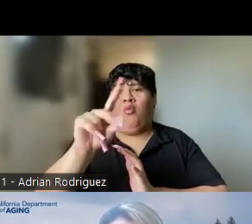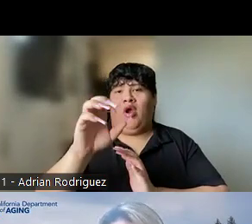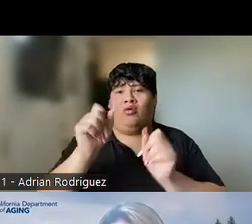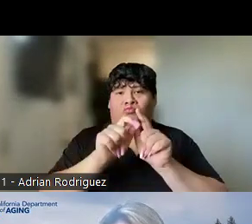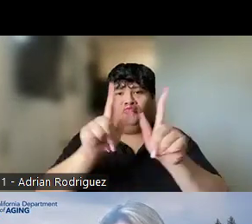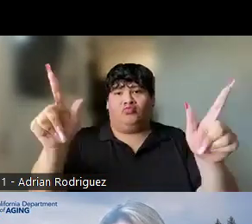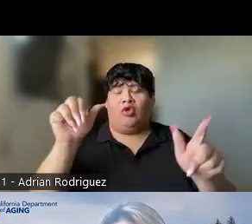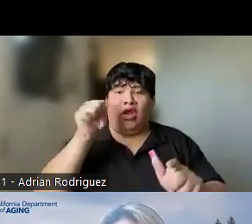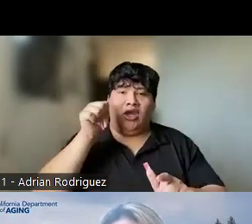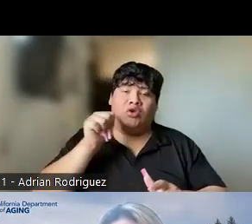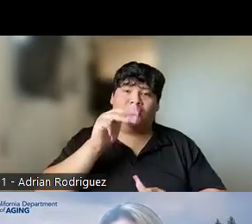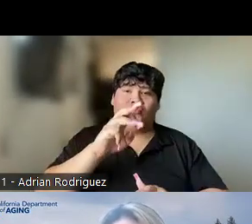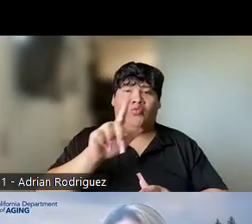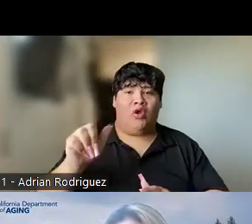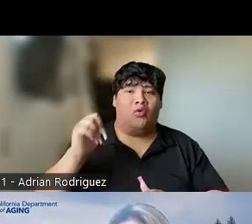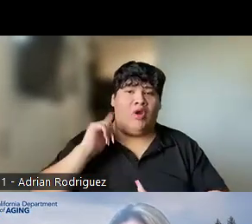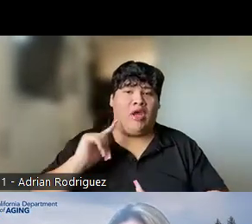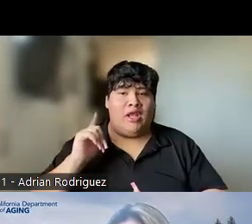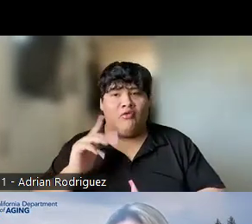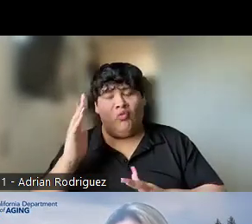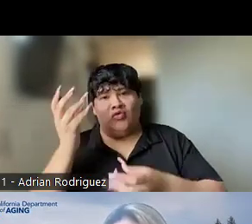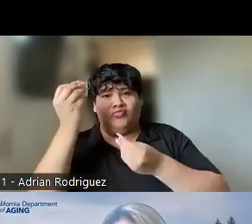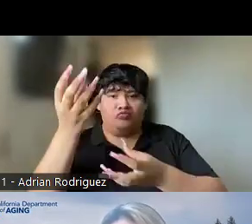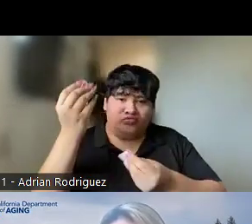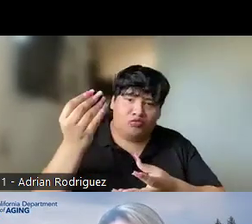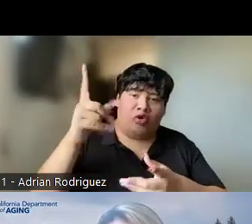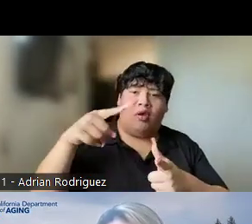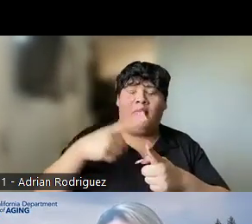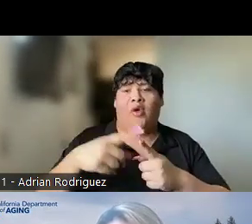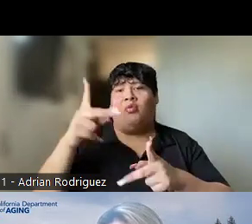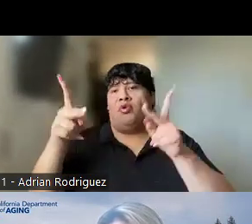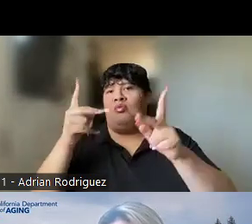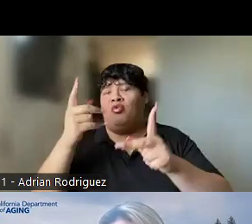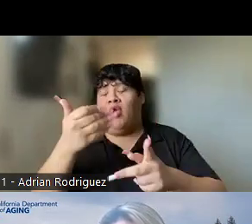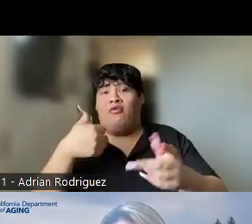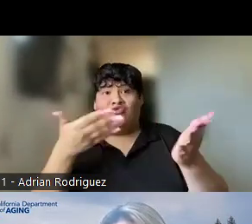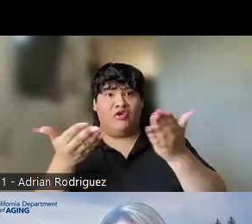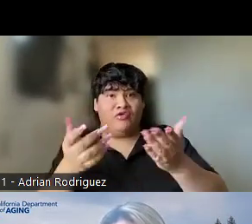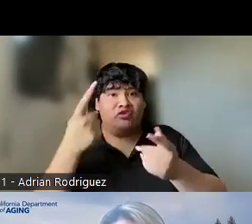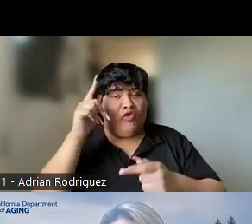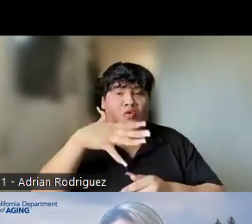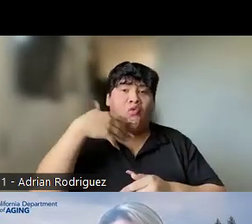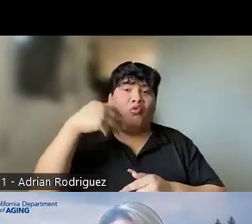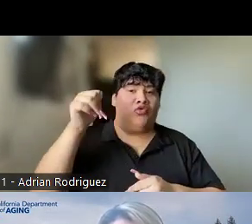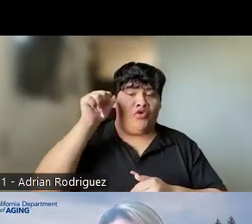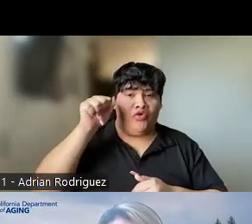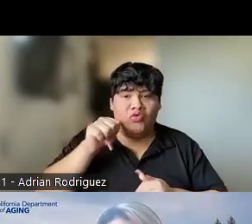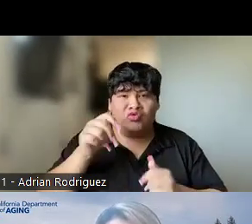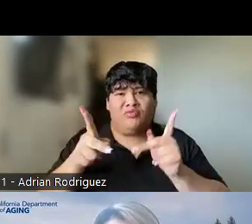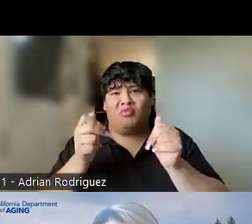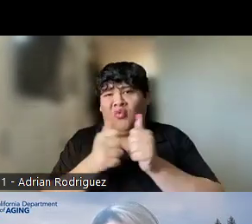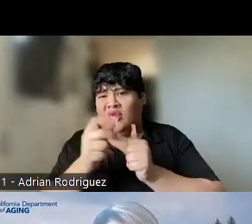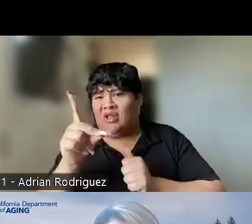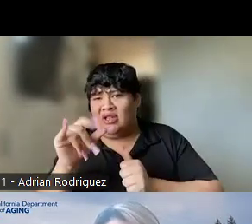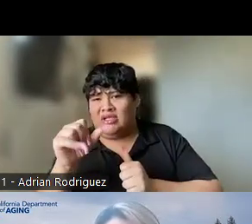Well California. It will provide information on statewide programs and services for older adults, people with disabilities,